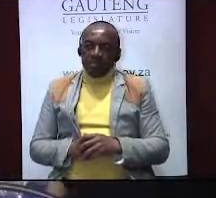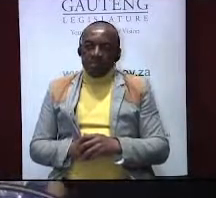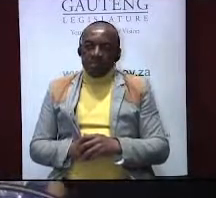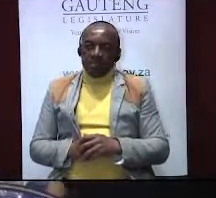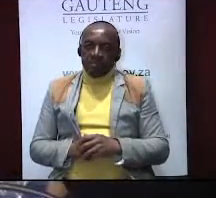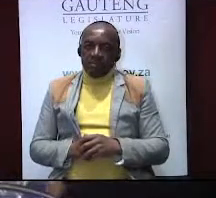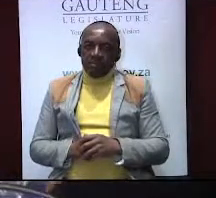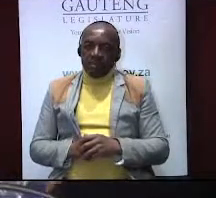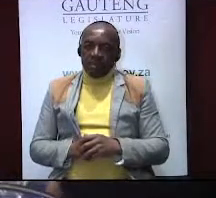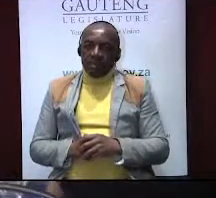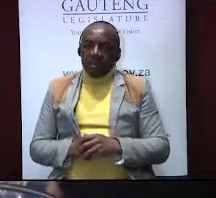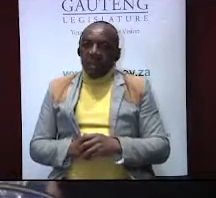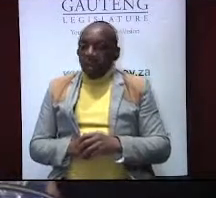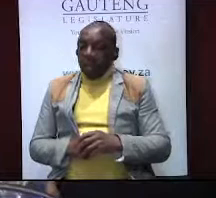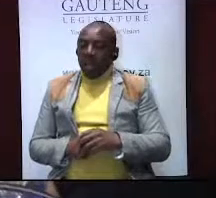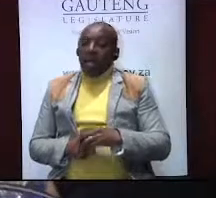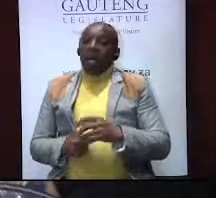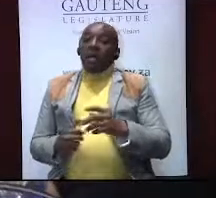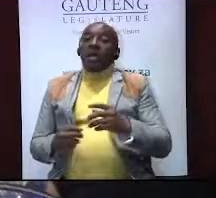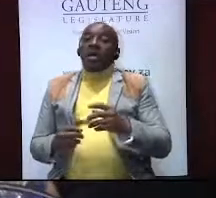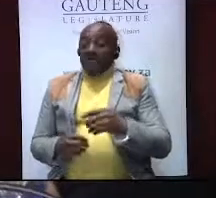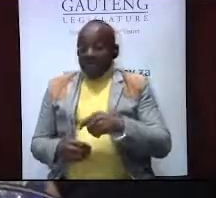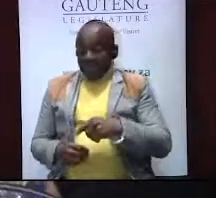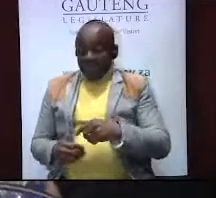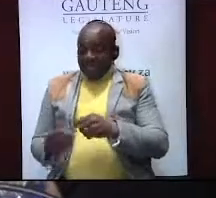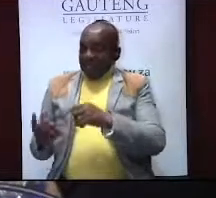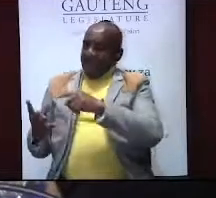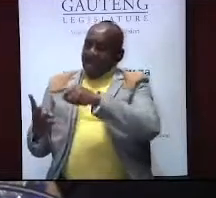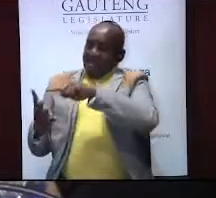all this leads to women abuse.